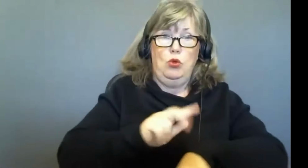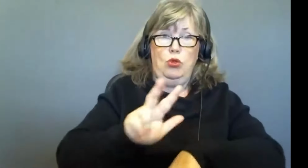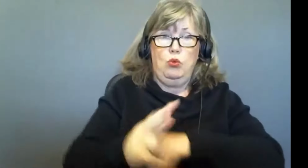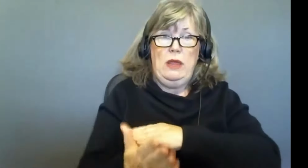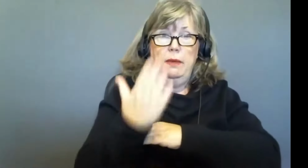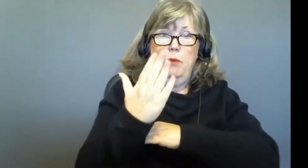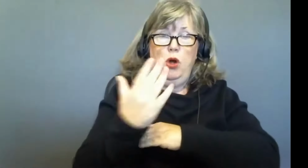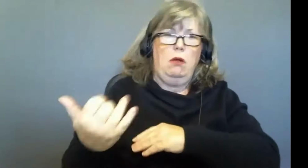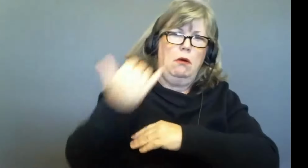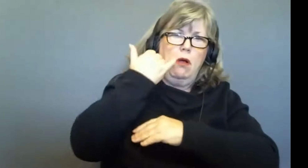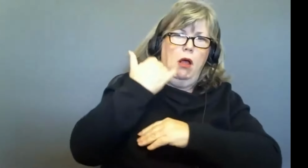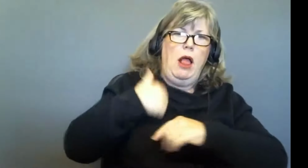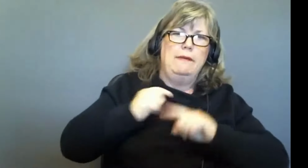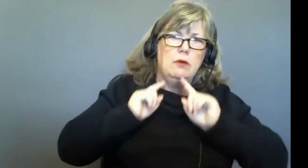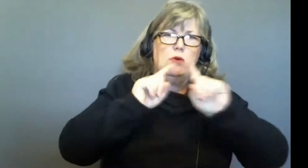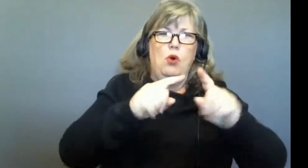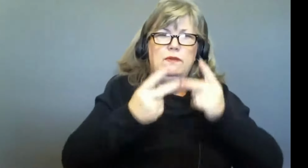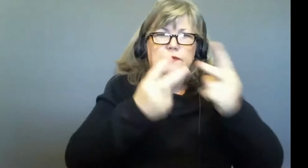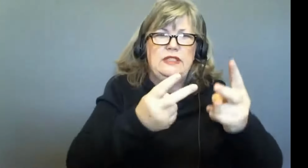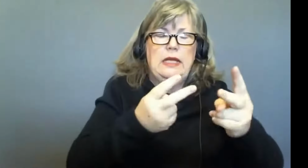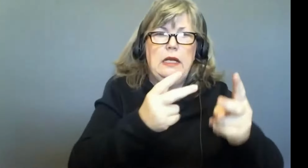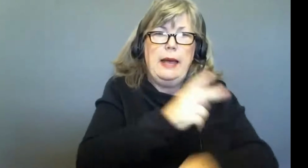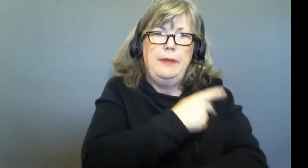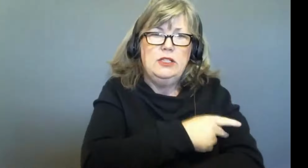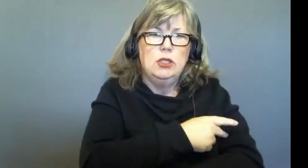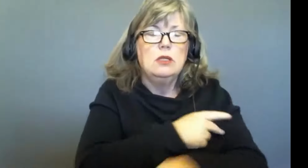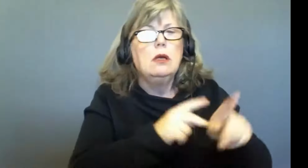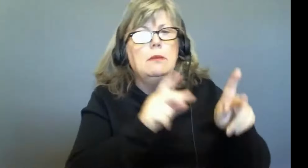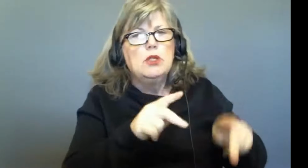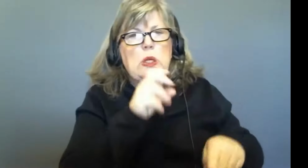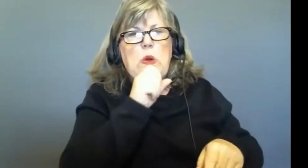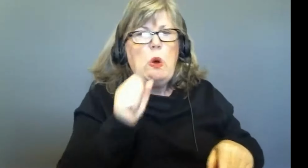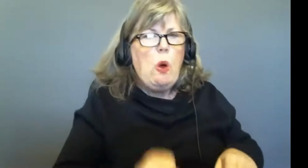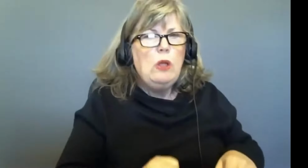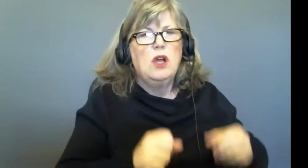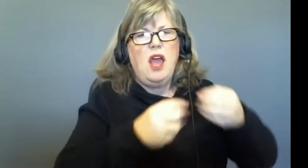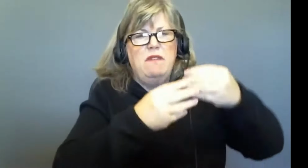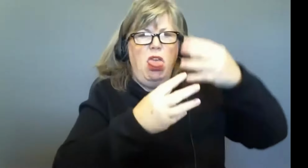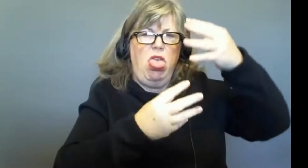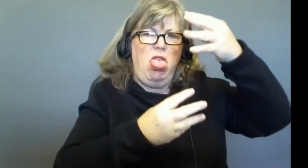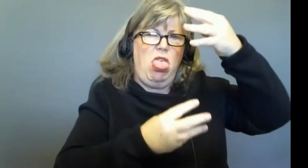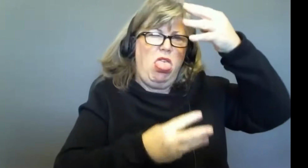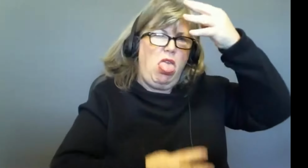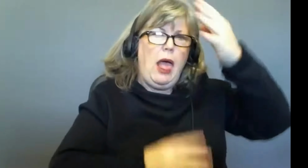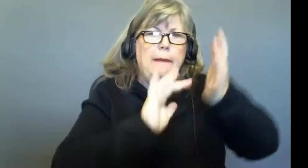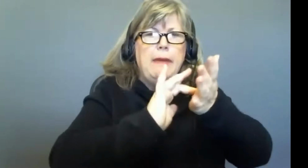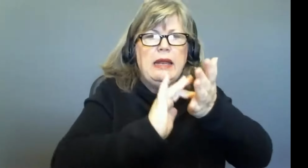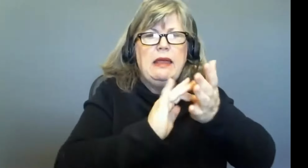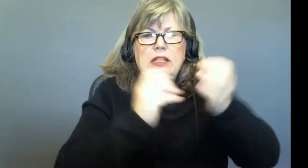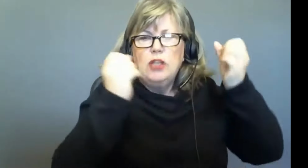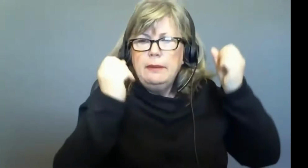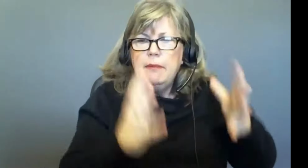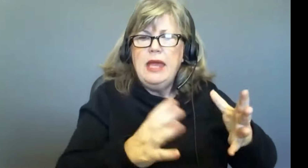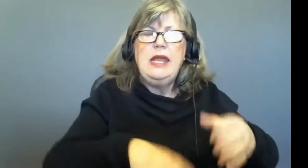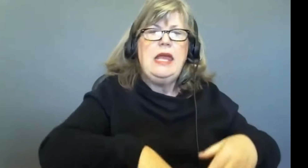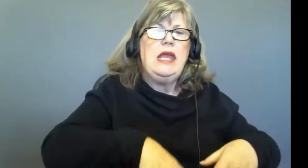a patient, you know, when it's an older person who's got multiple problems, big, long medication lists, big, long